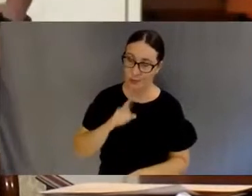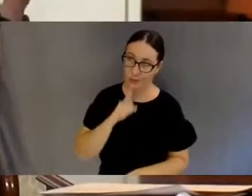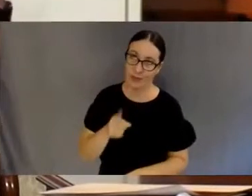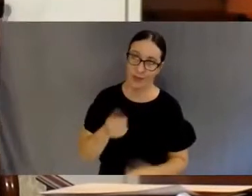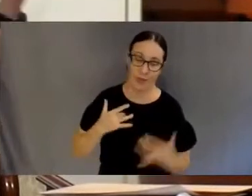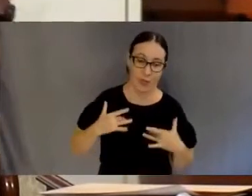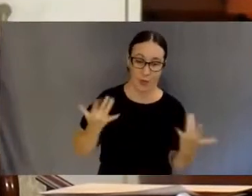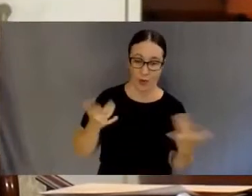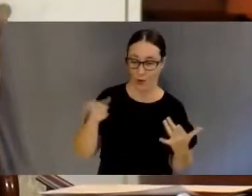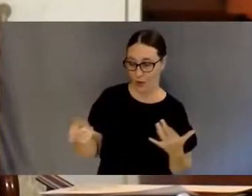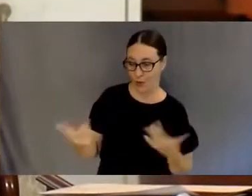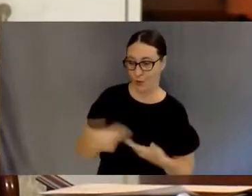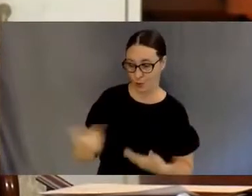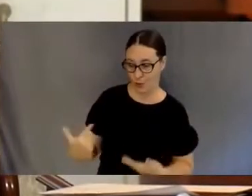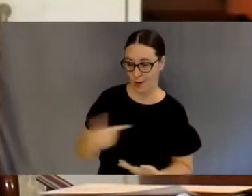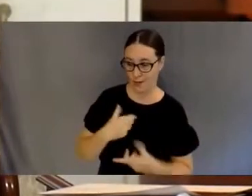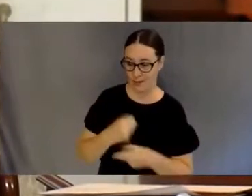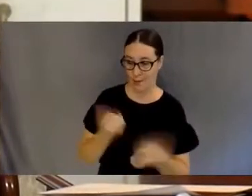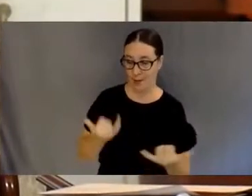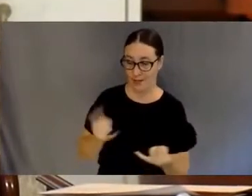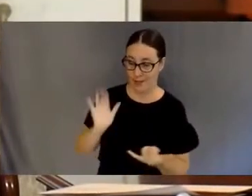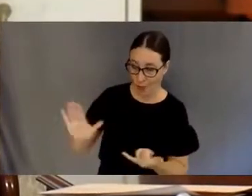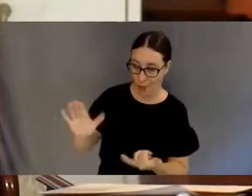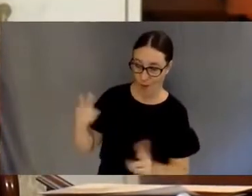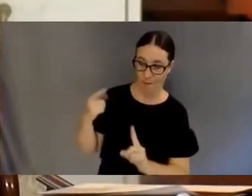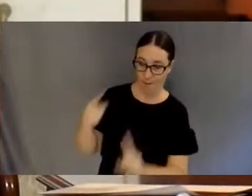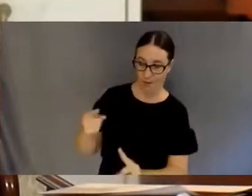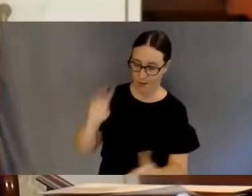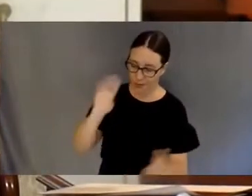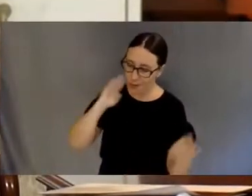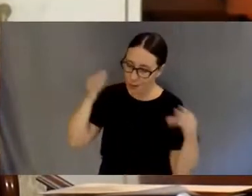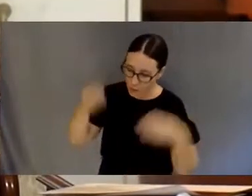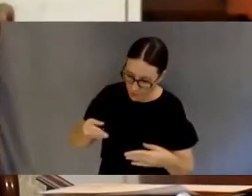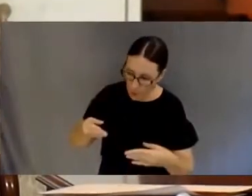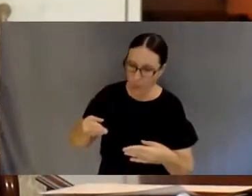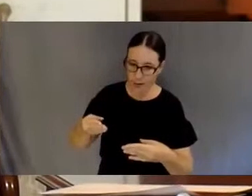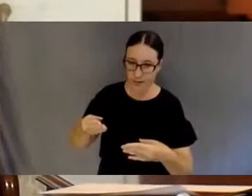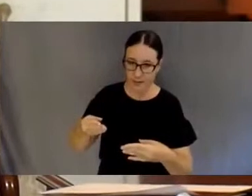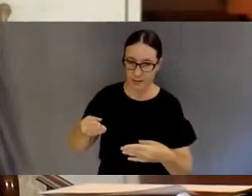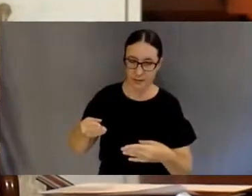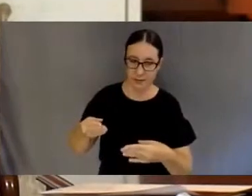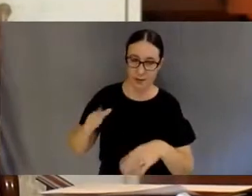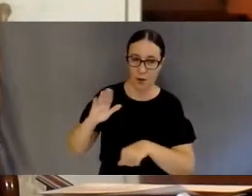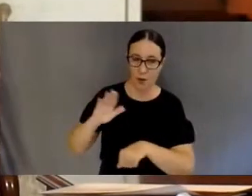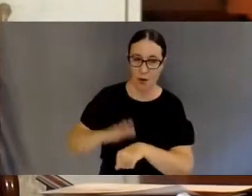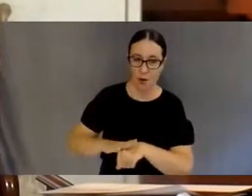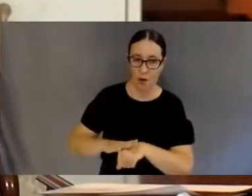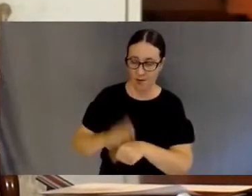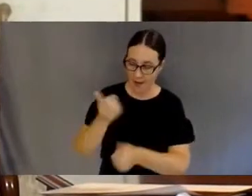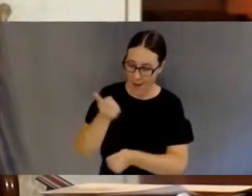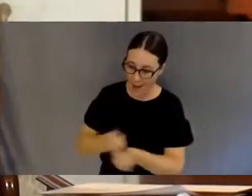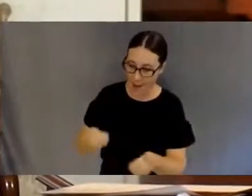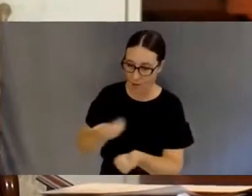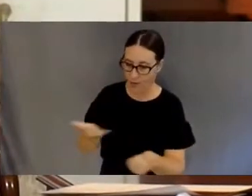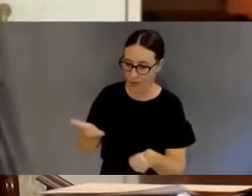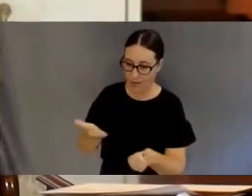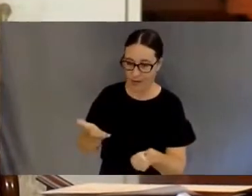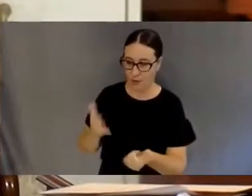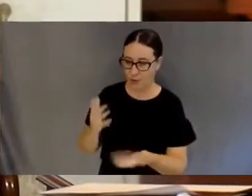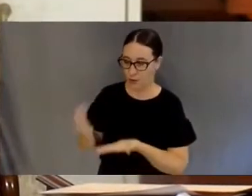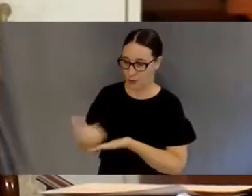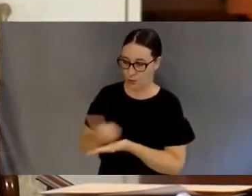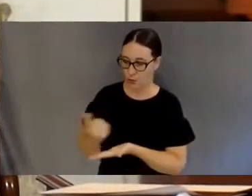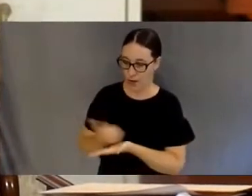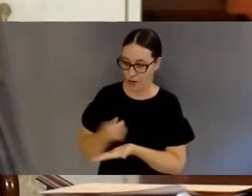joined us to make this your mission to focus systematically on everything that Treasury